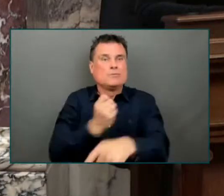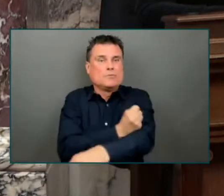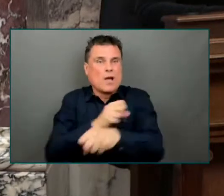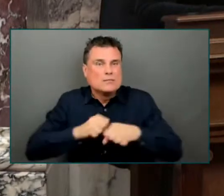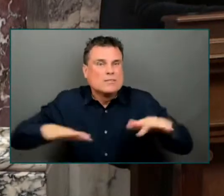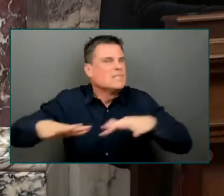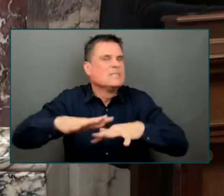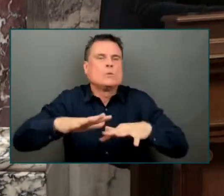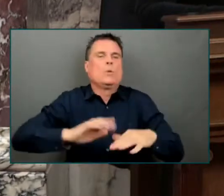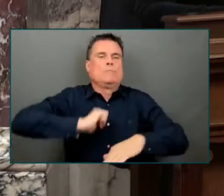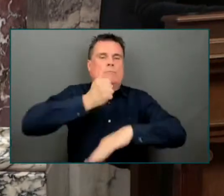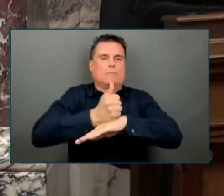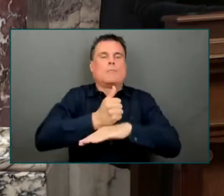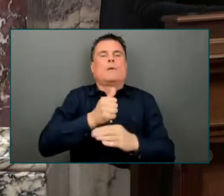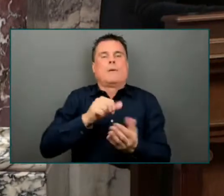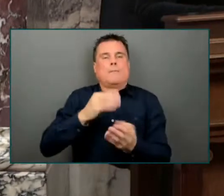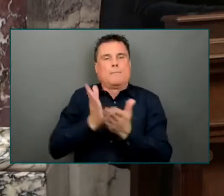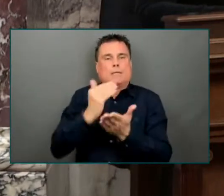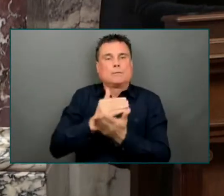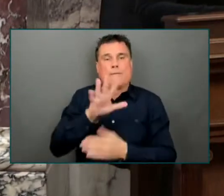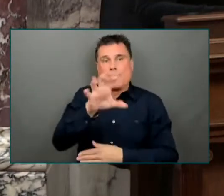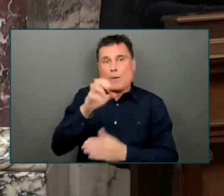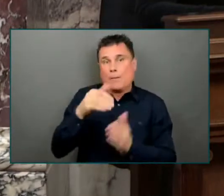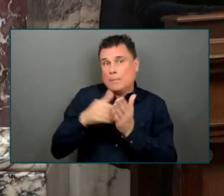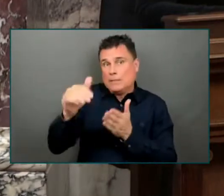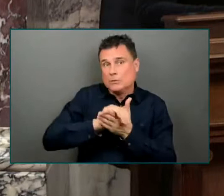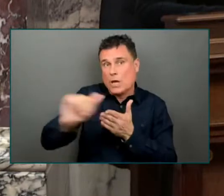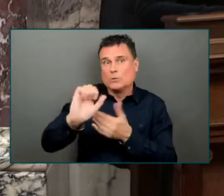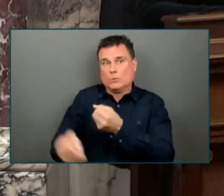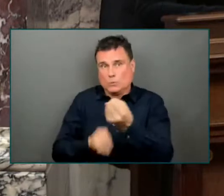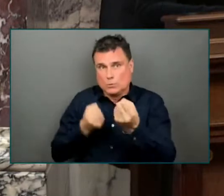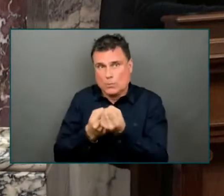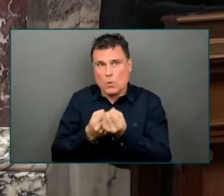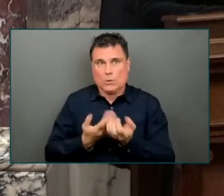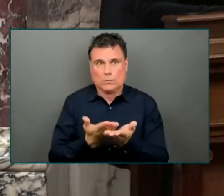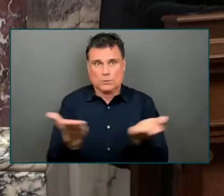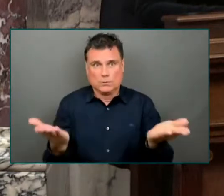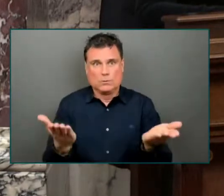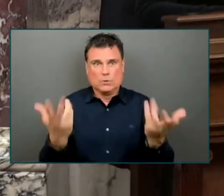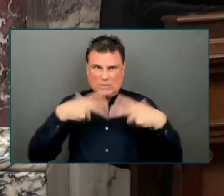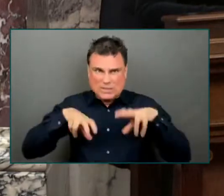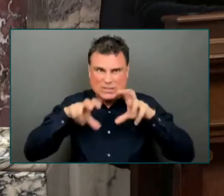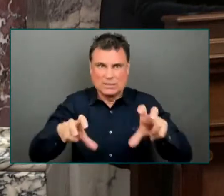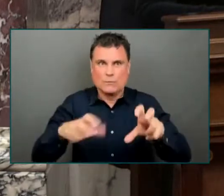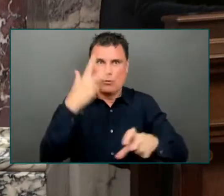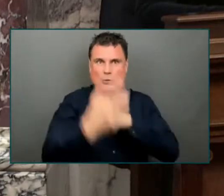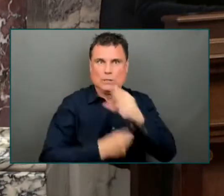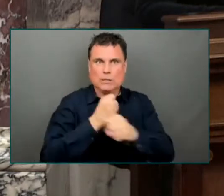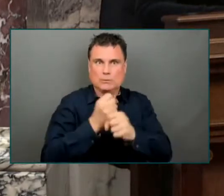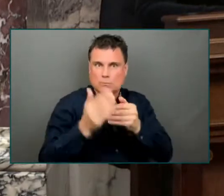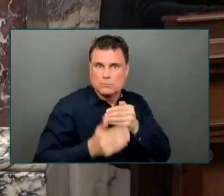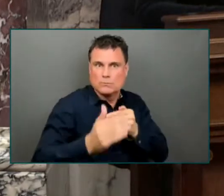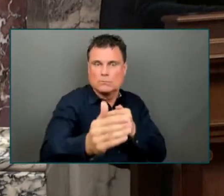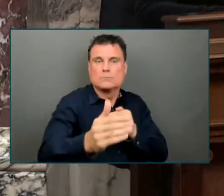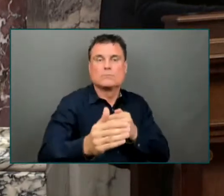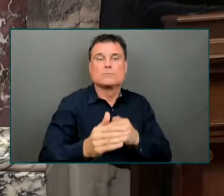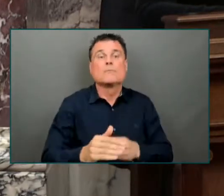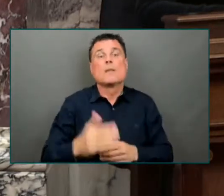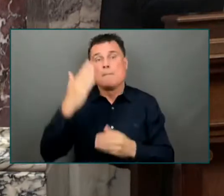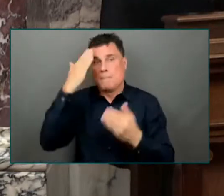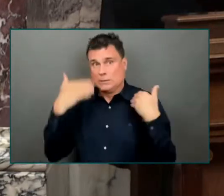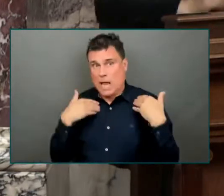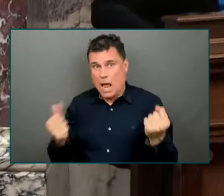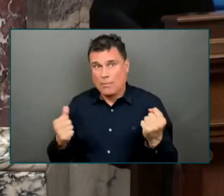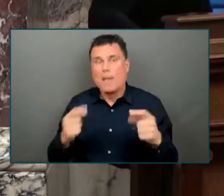million over 3 years, the largest investment in mental health and addiction services in our province's history. We are investing